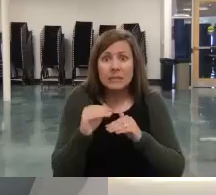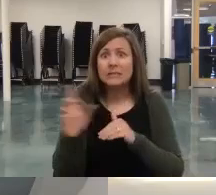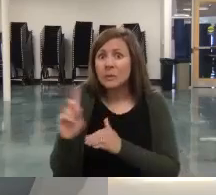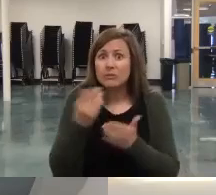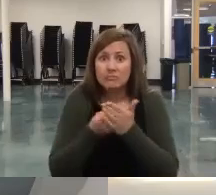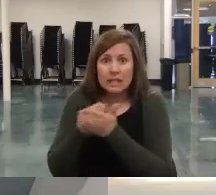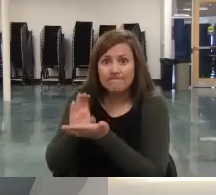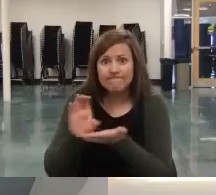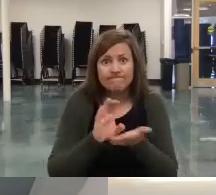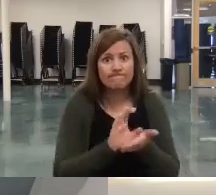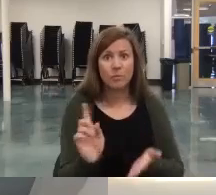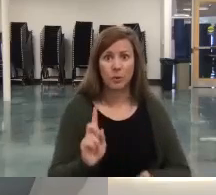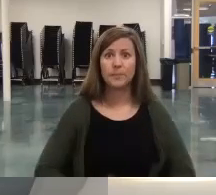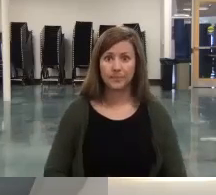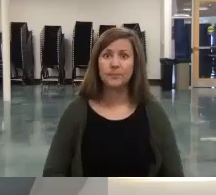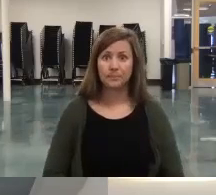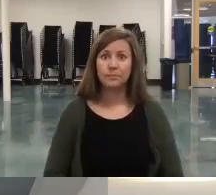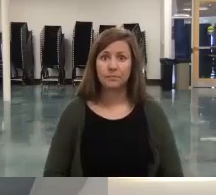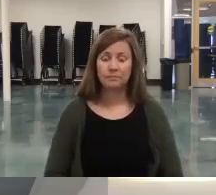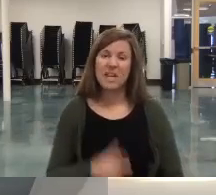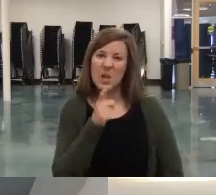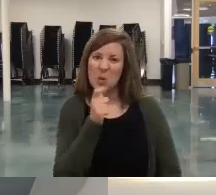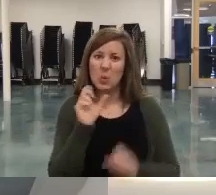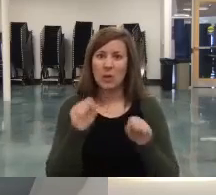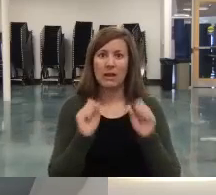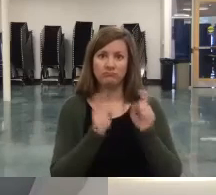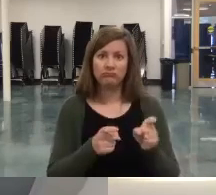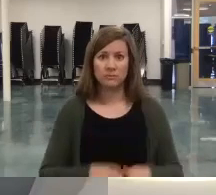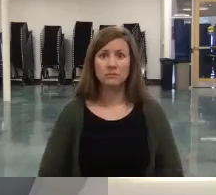money can be awarded to and who receives those funds.